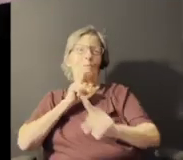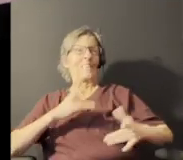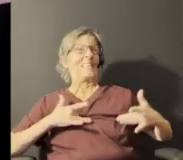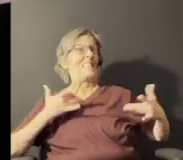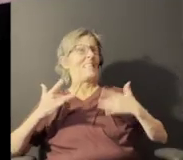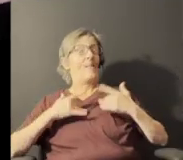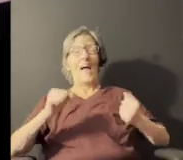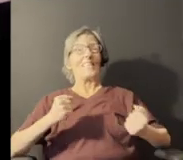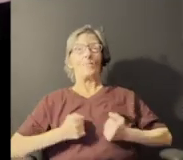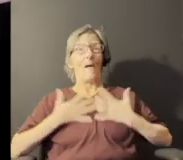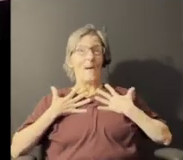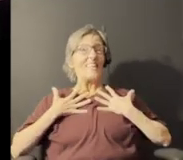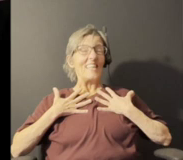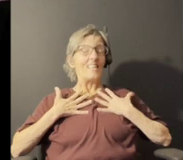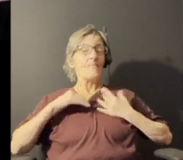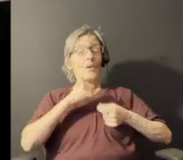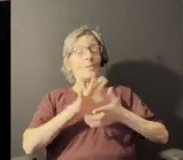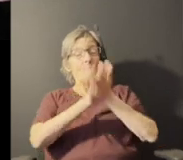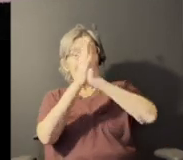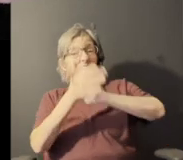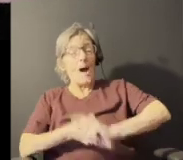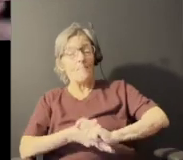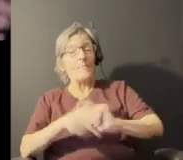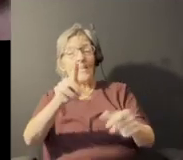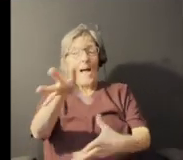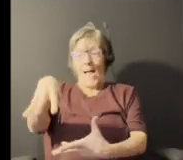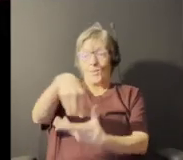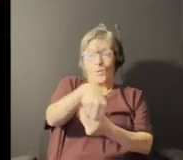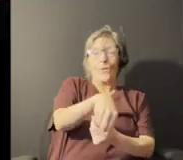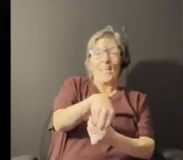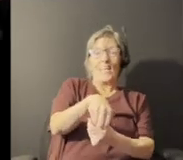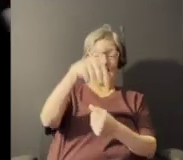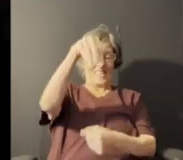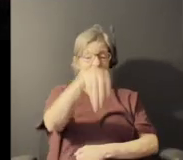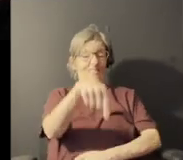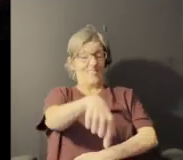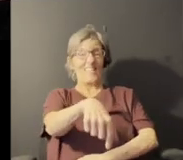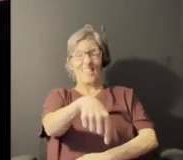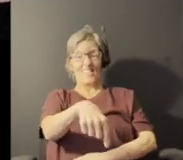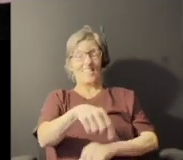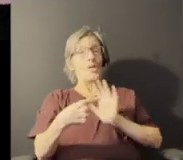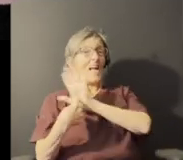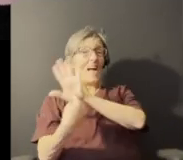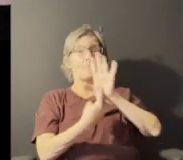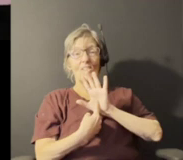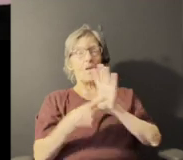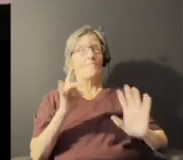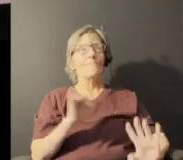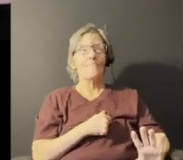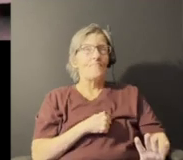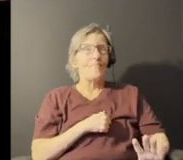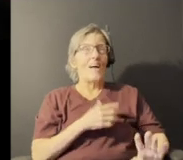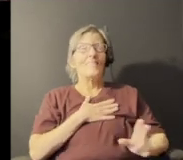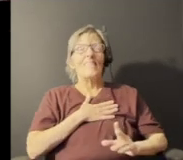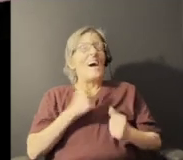super exciting and inspiring. And then to be sort of included in this exhibition, I was